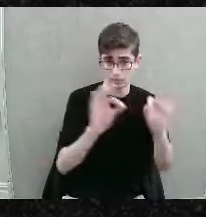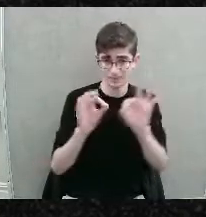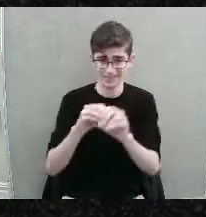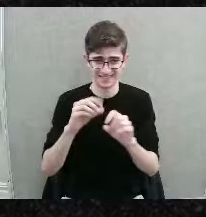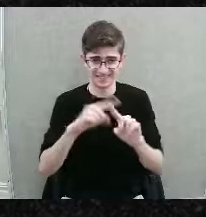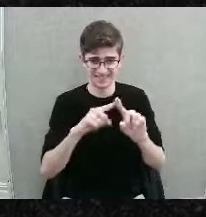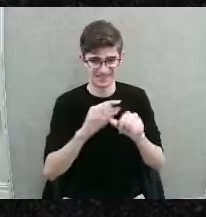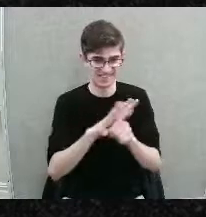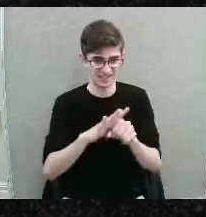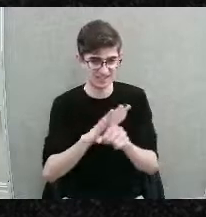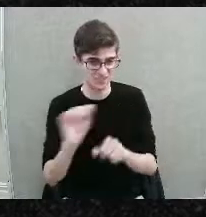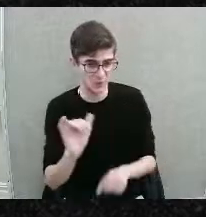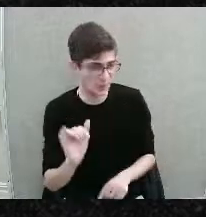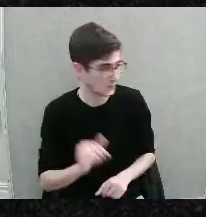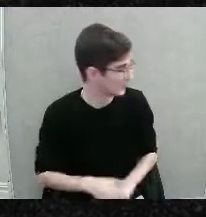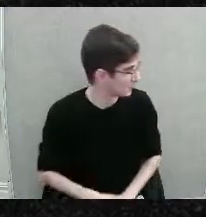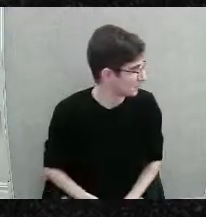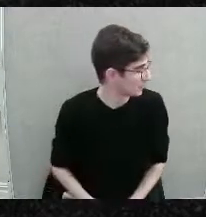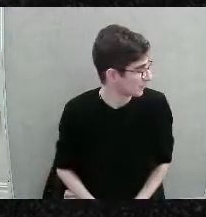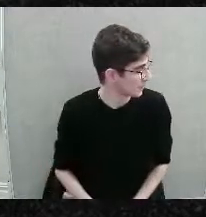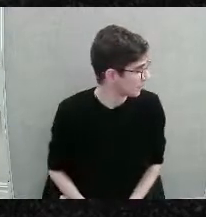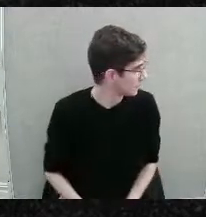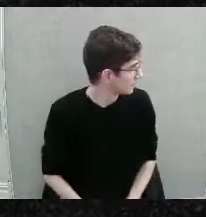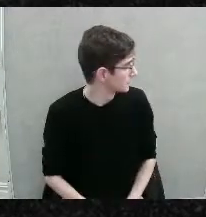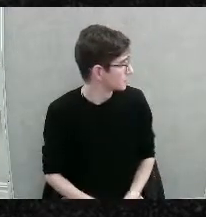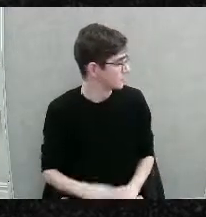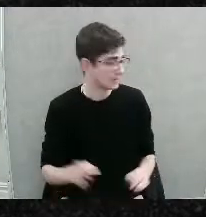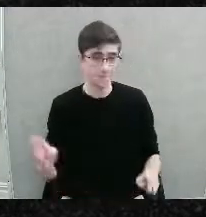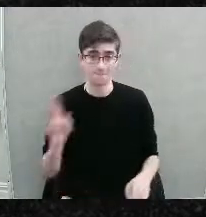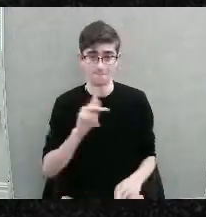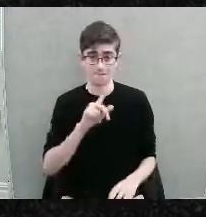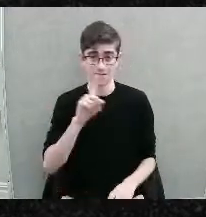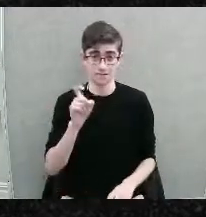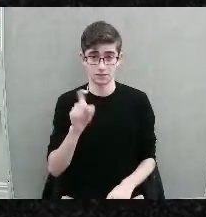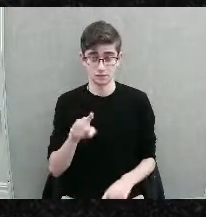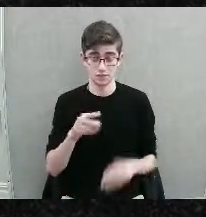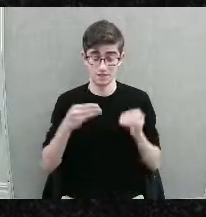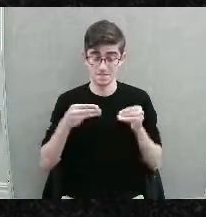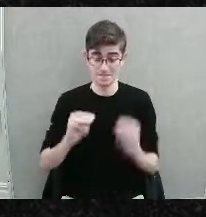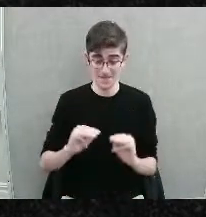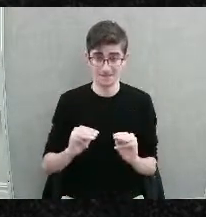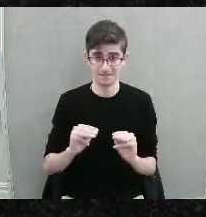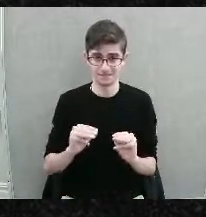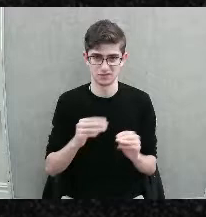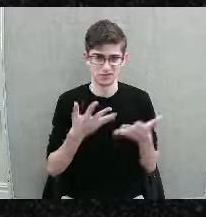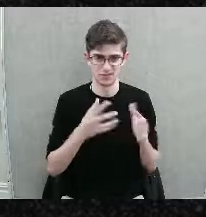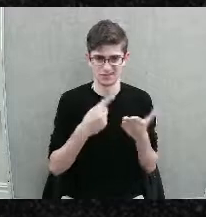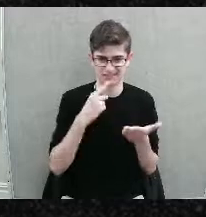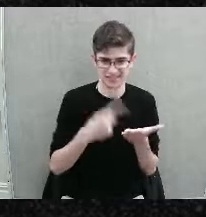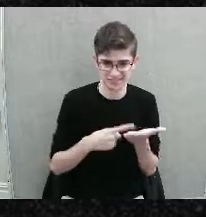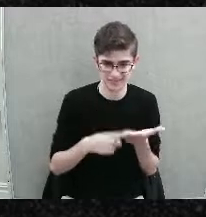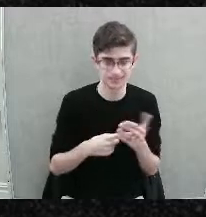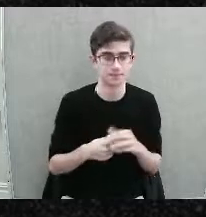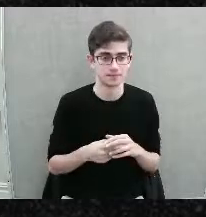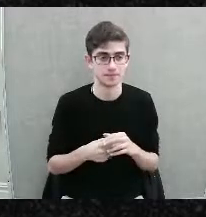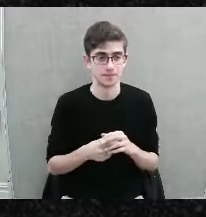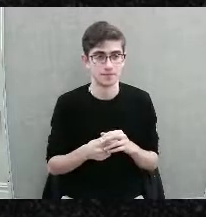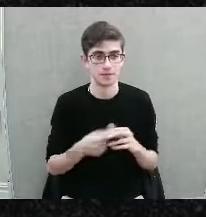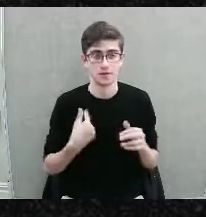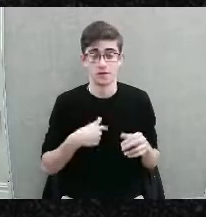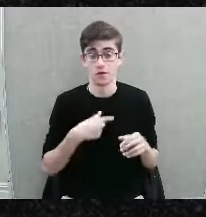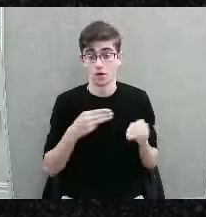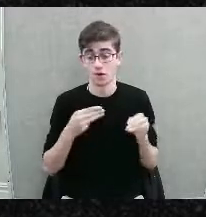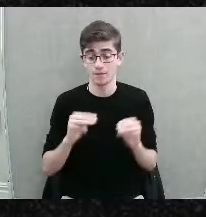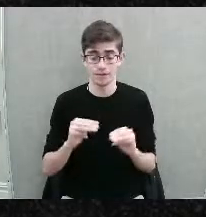particular localities, right? So now this brings us back to the question of method that Janet also touched upon. Now, indeed, our method was